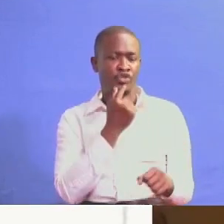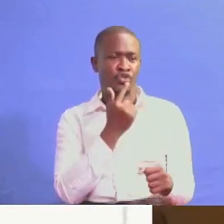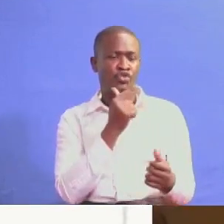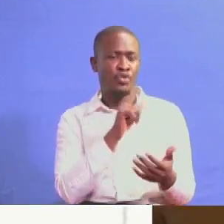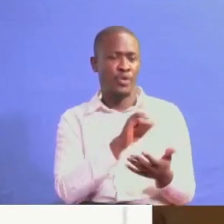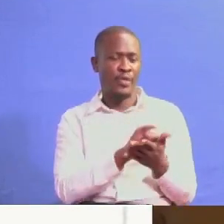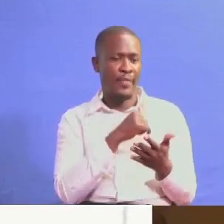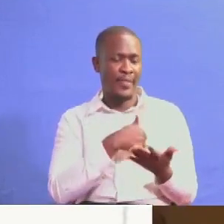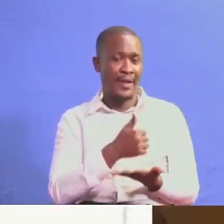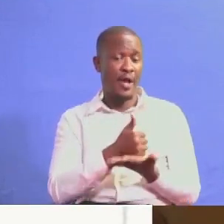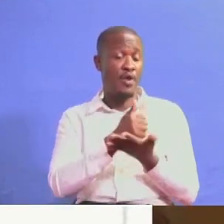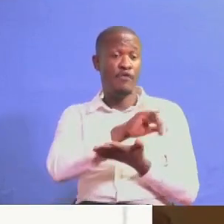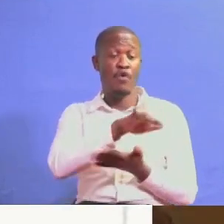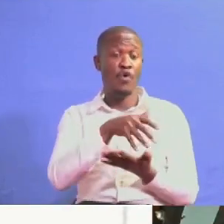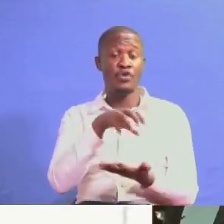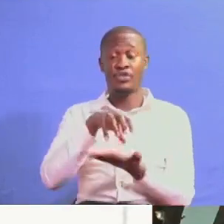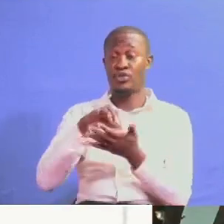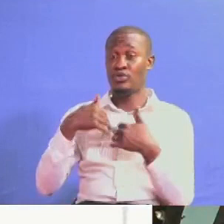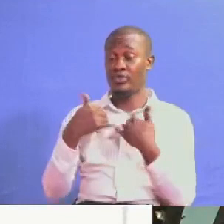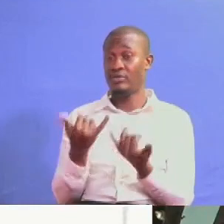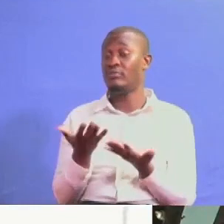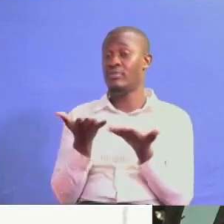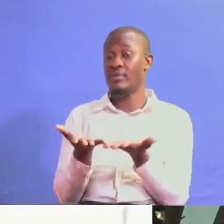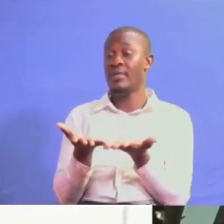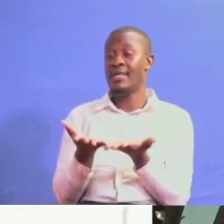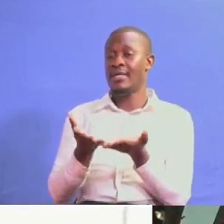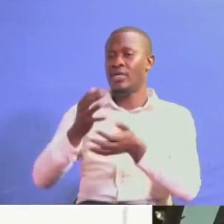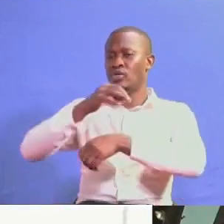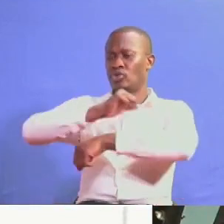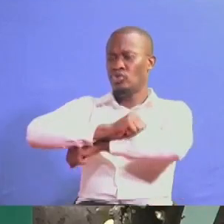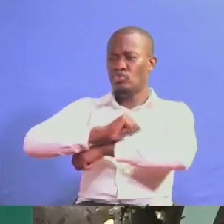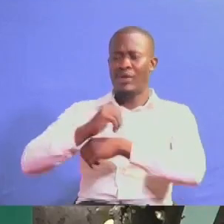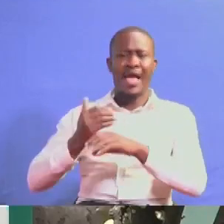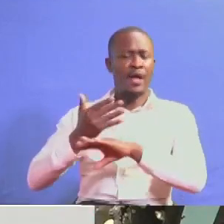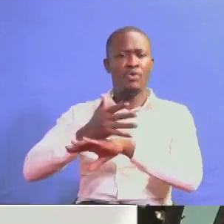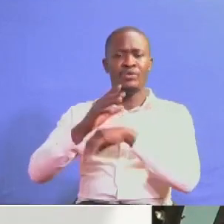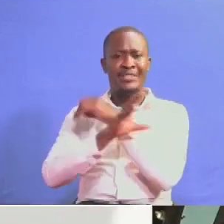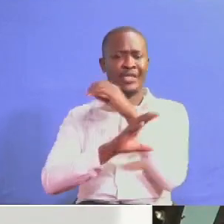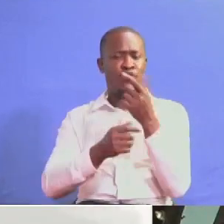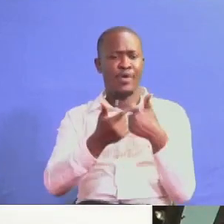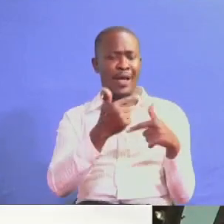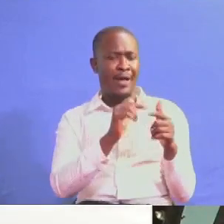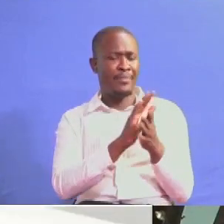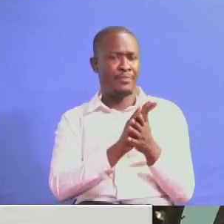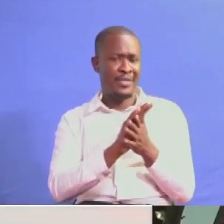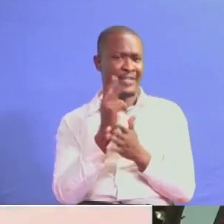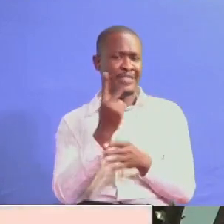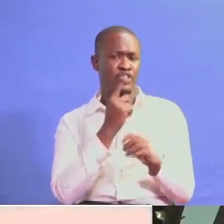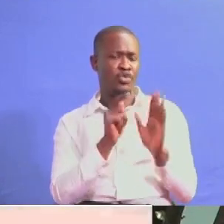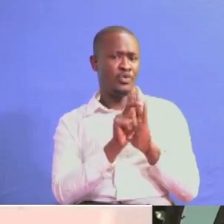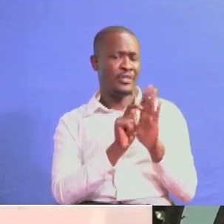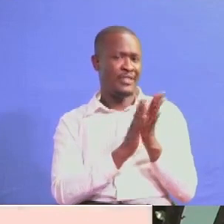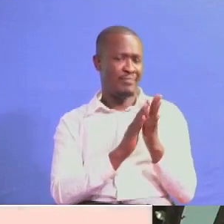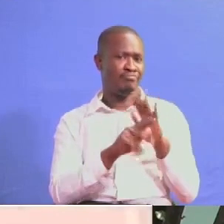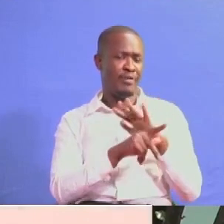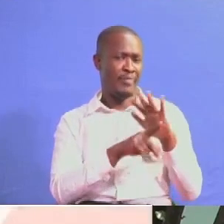they wasaidiwe kwa hii situation wako nayo sasa. As schools across the country resume their second term learning, Drive-In Primary and Junior